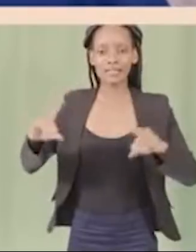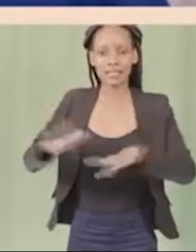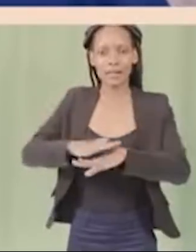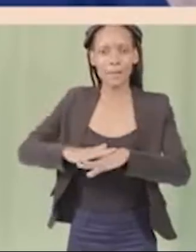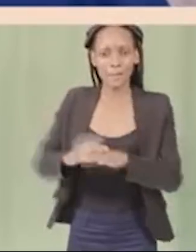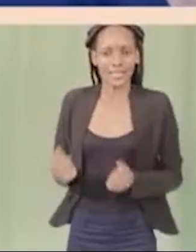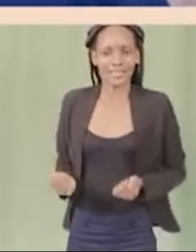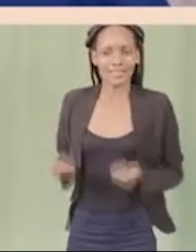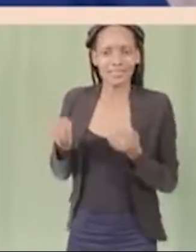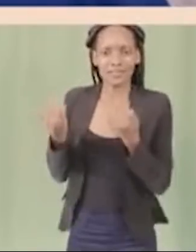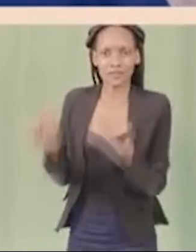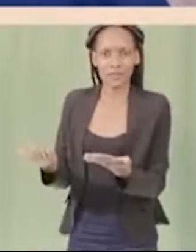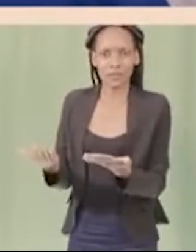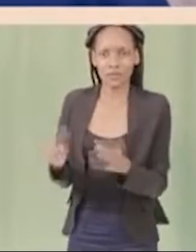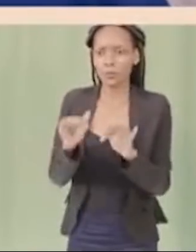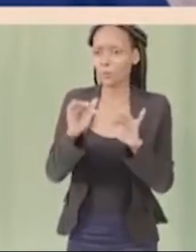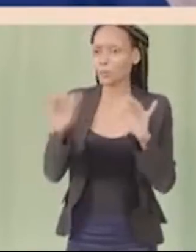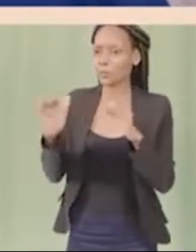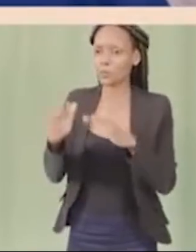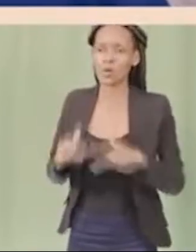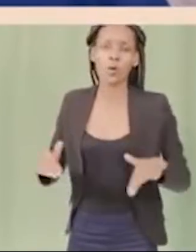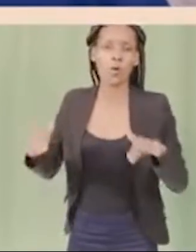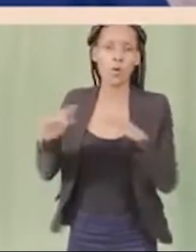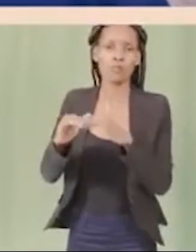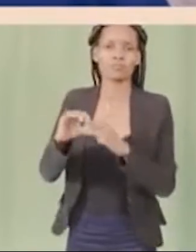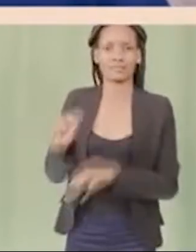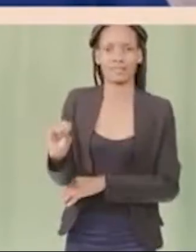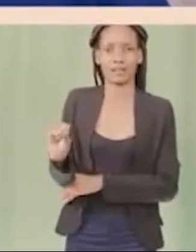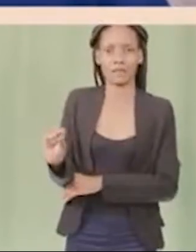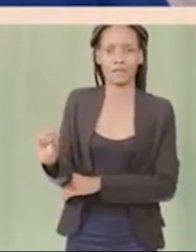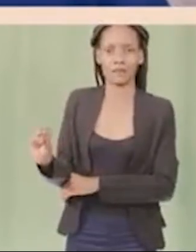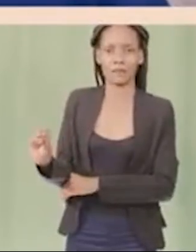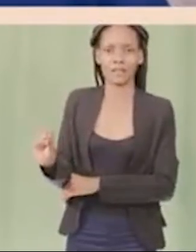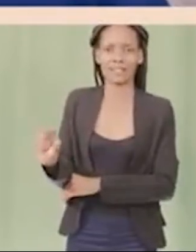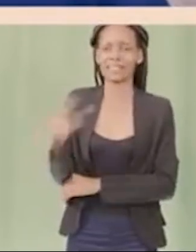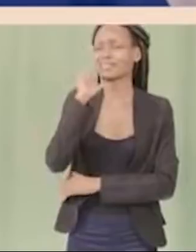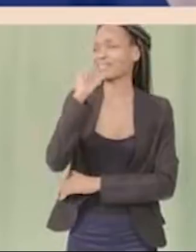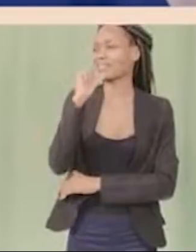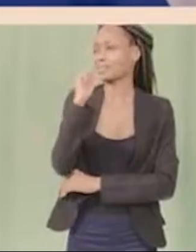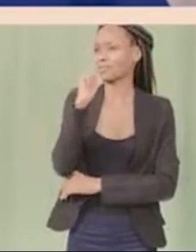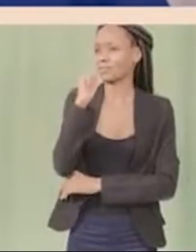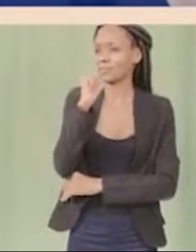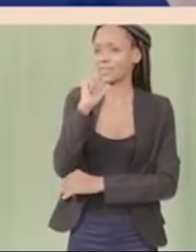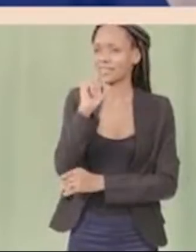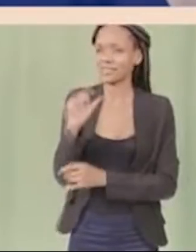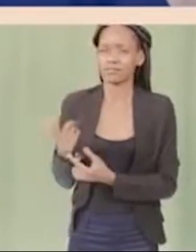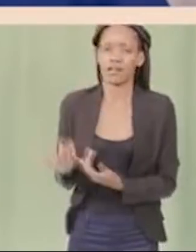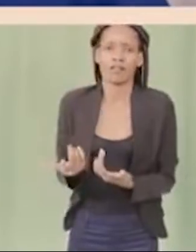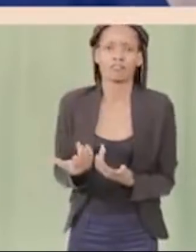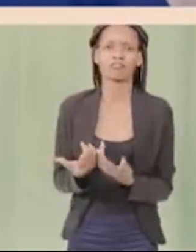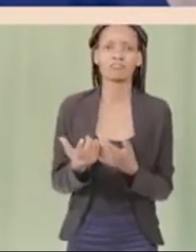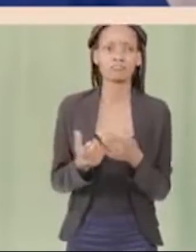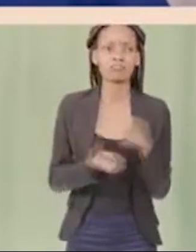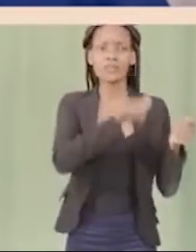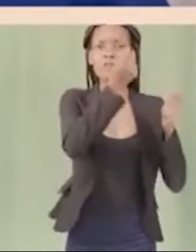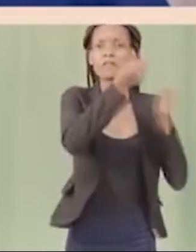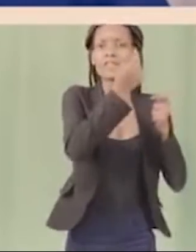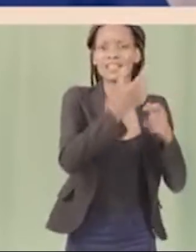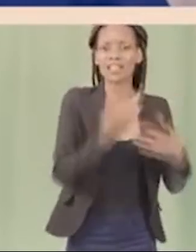are provided to our people regardless of whether they live in a village or in a town or a